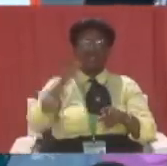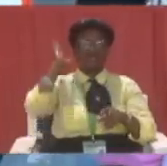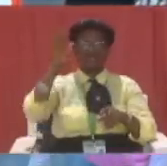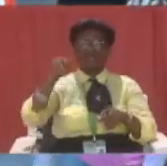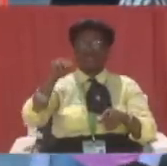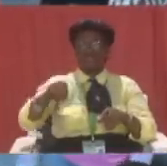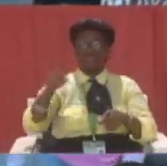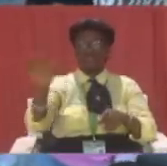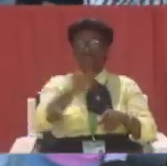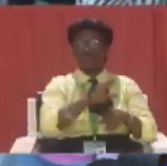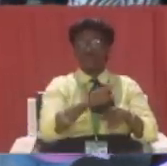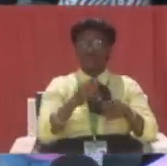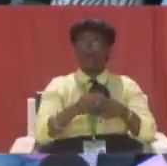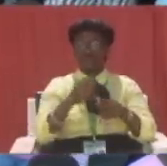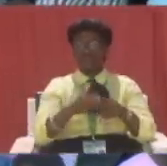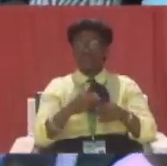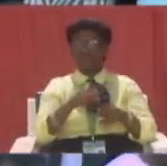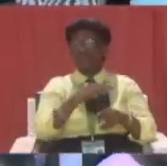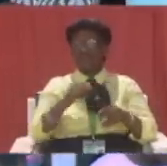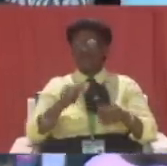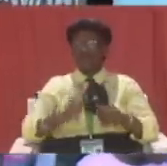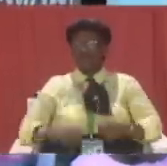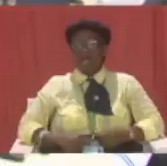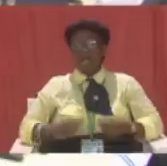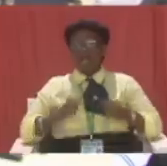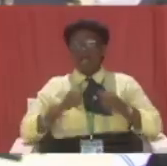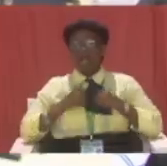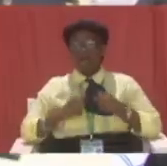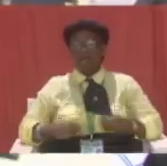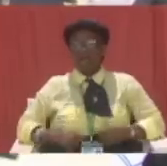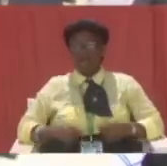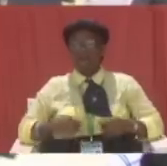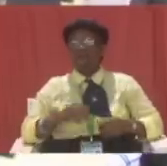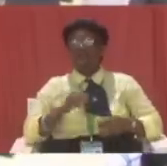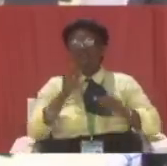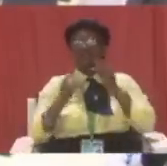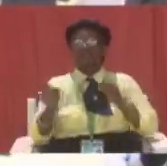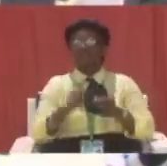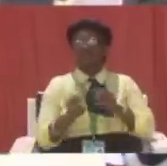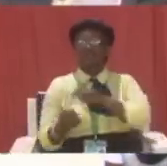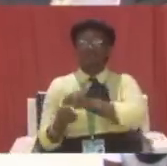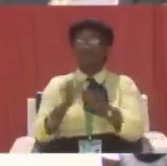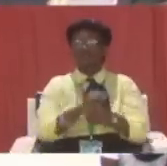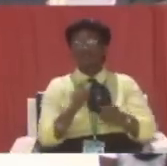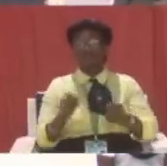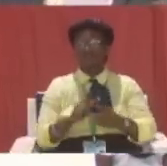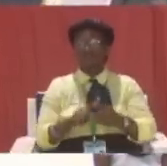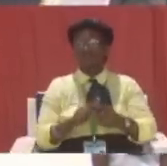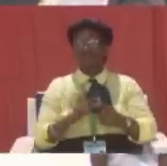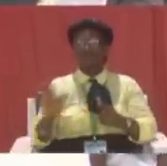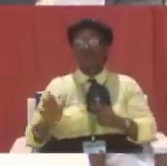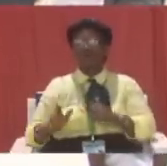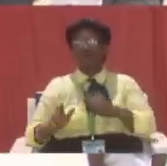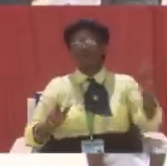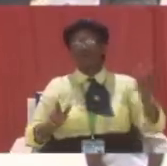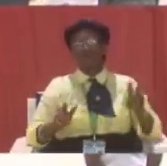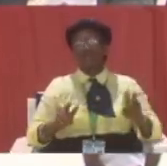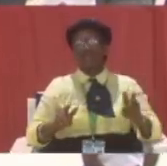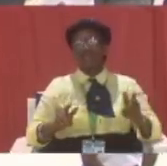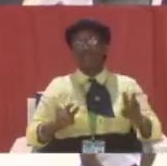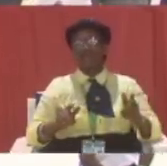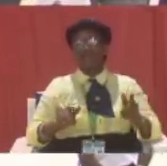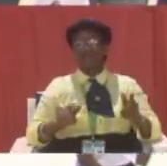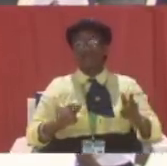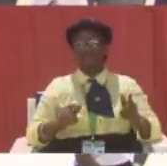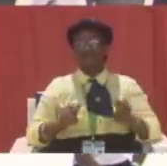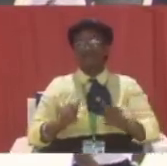If you turn to your left, you see somebody there carrying a placard. Follow him. He will take you to where some